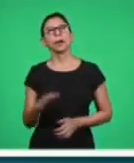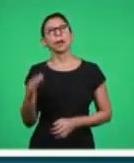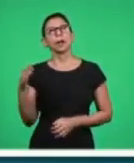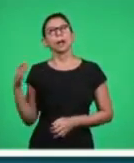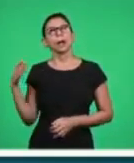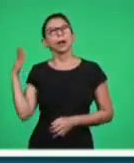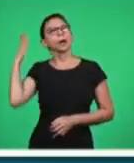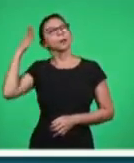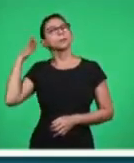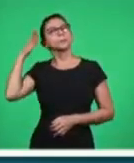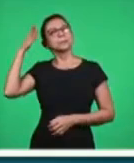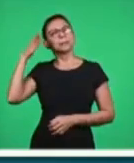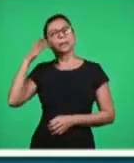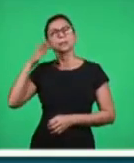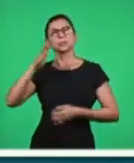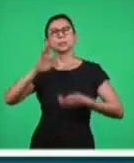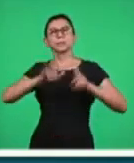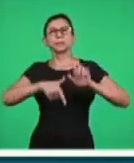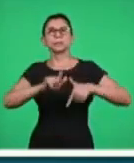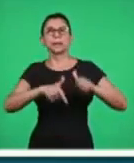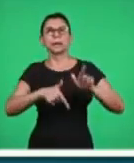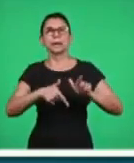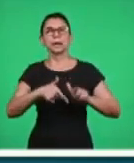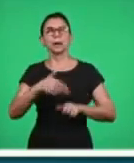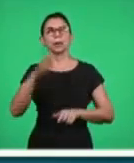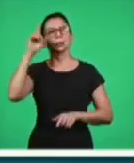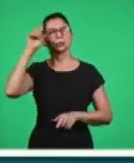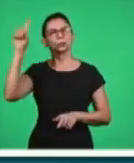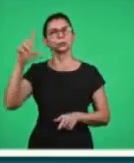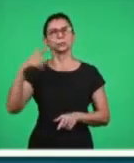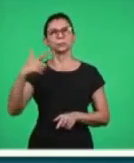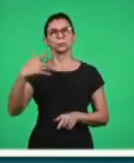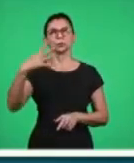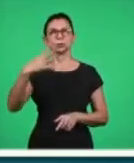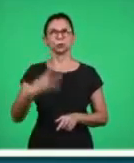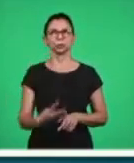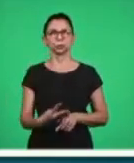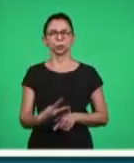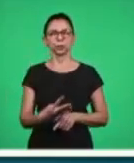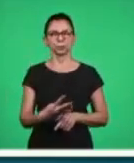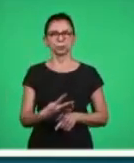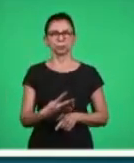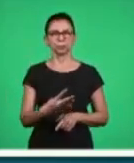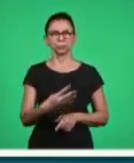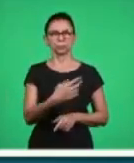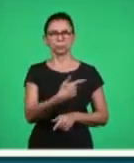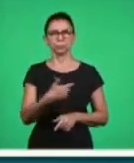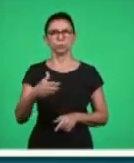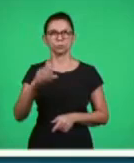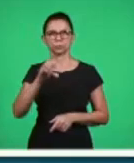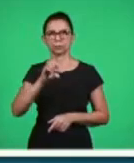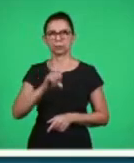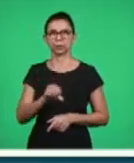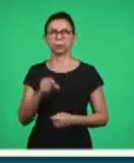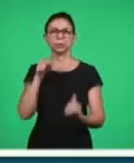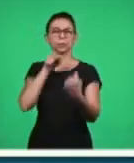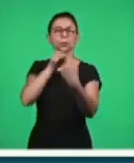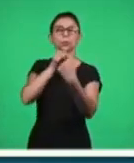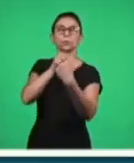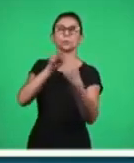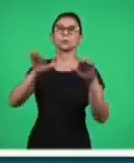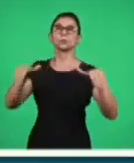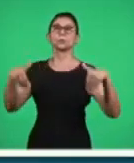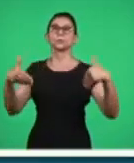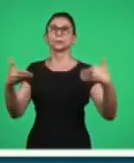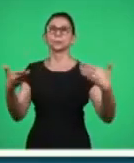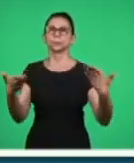delivered for the nation of Israel on the 24th of November of 2019? So the brethren are going to remember, the ones